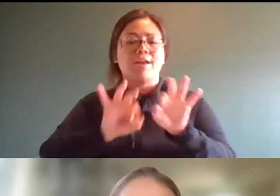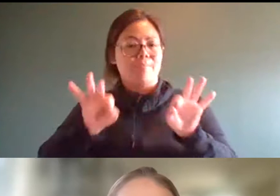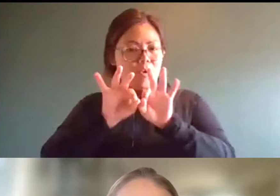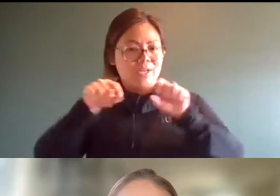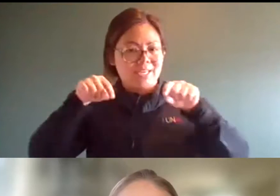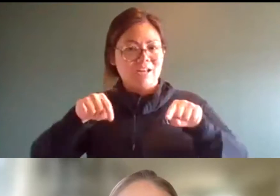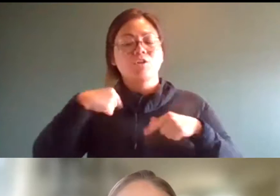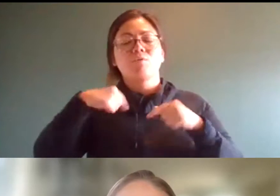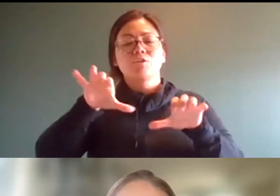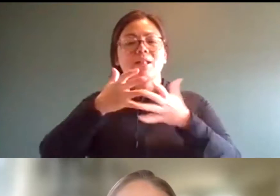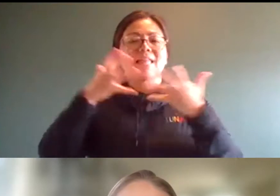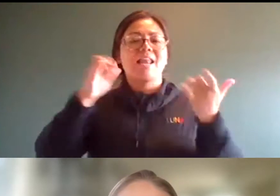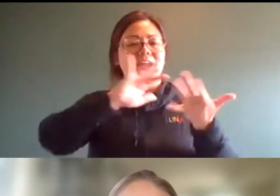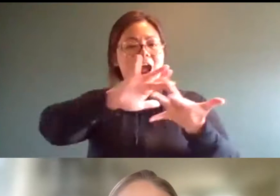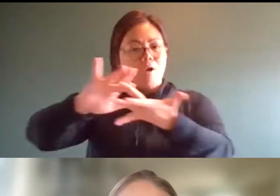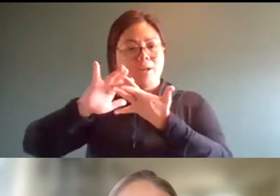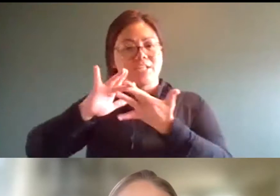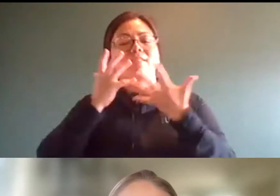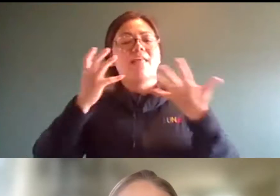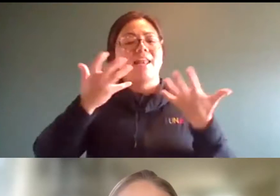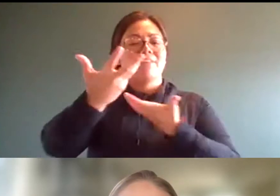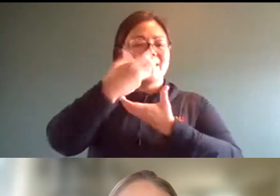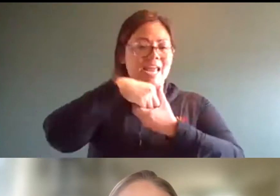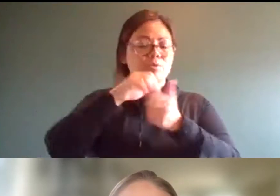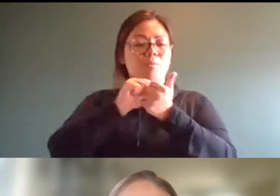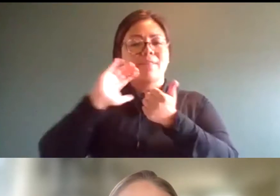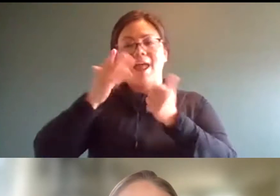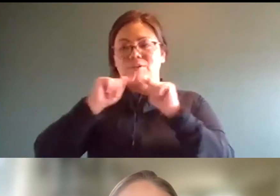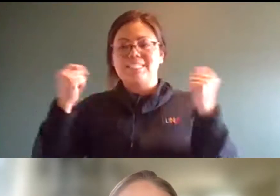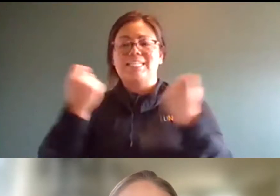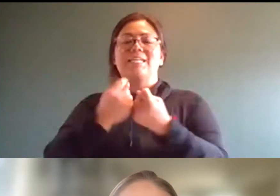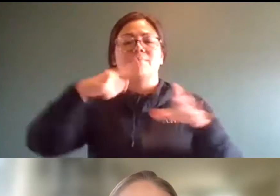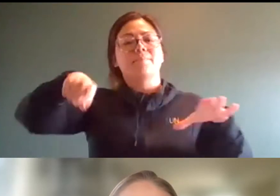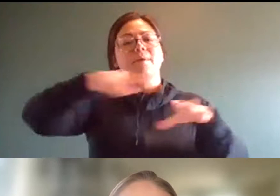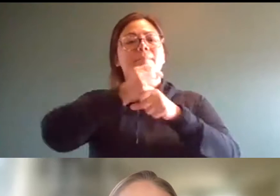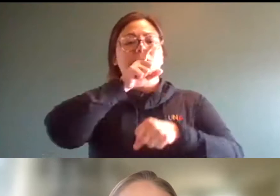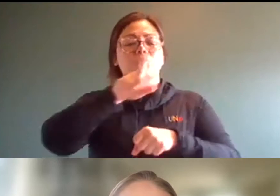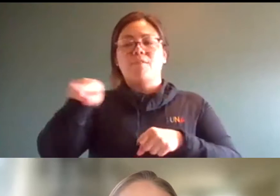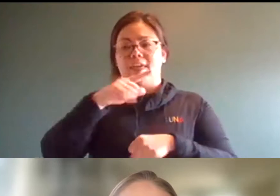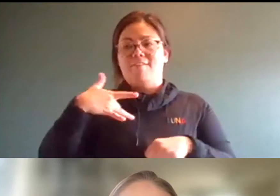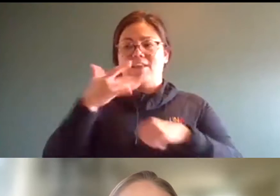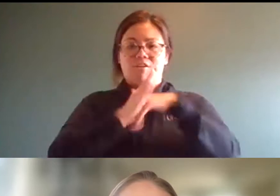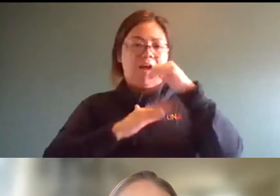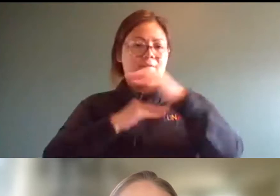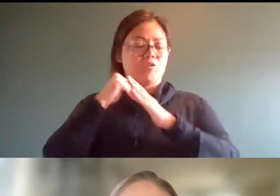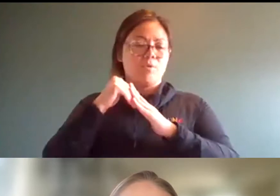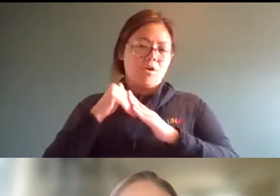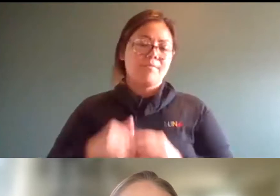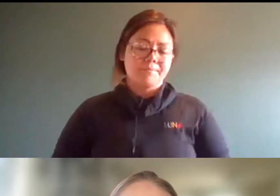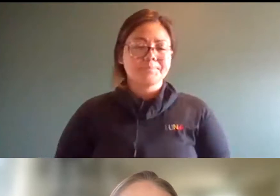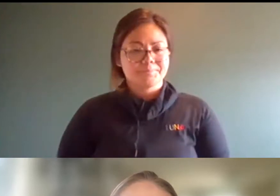So we do a lot of outreach. We do a lot of engagement with our teammates to just make sure that they're comfortable and feel at home.